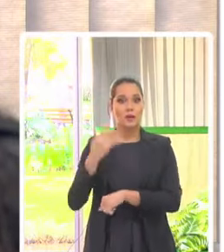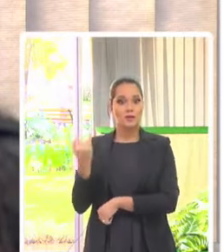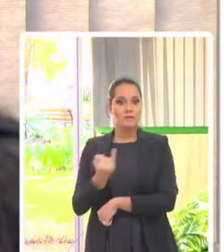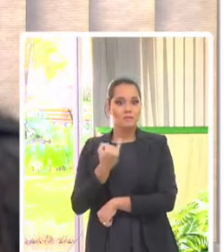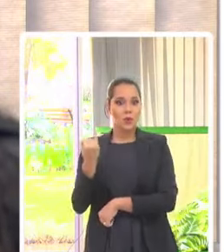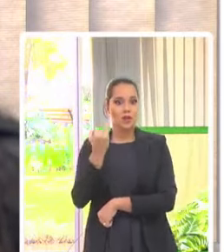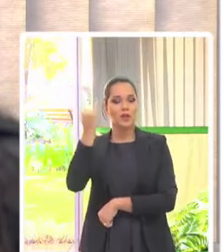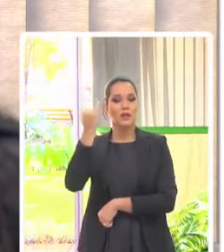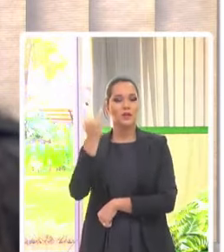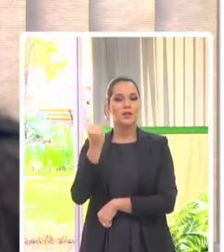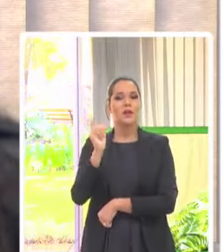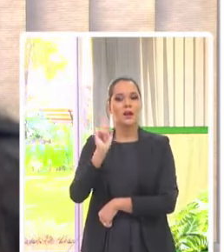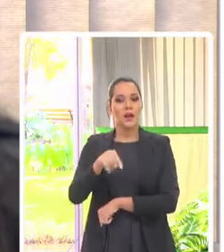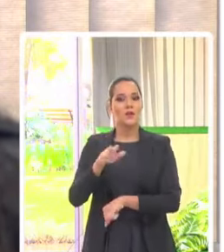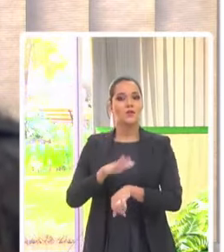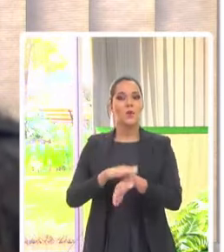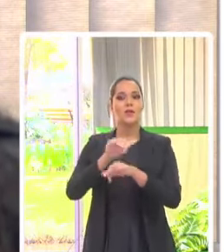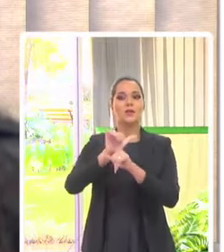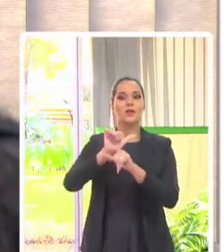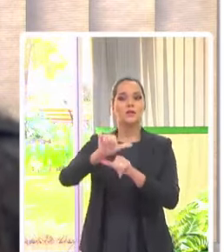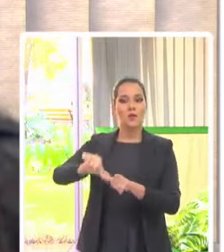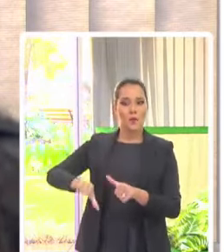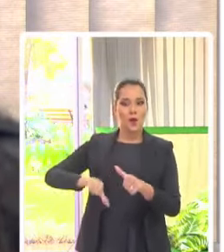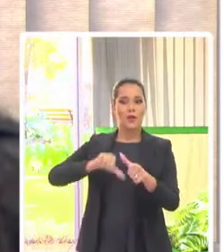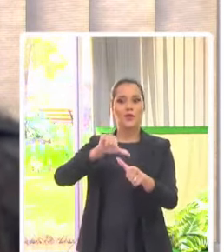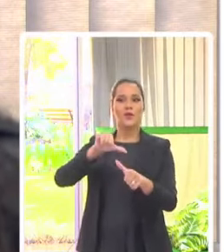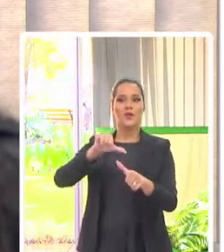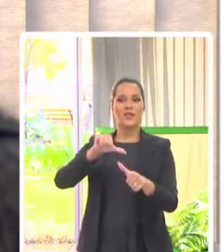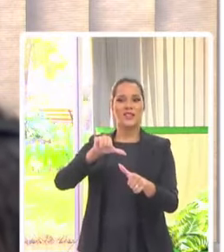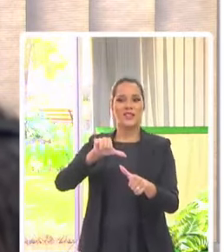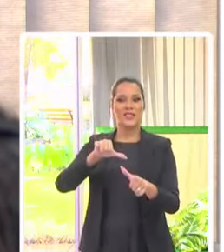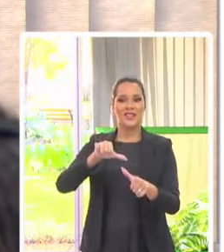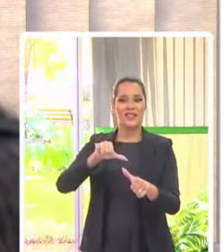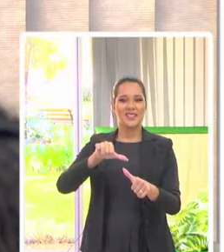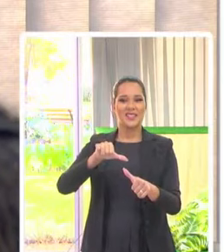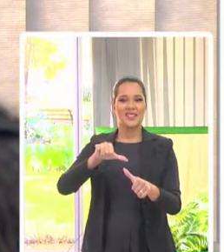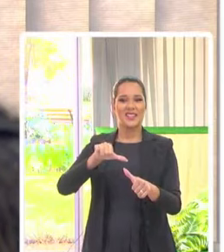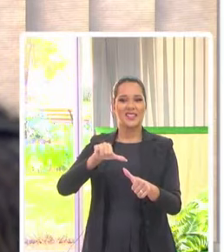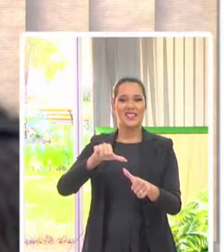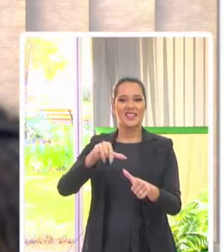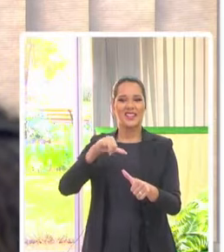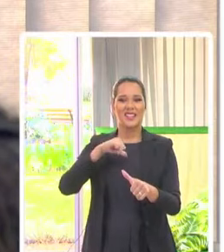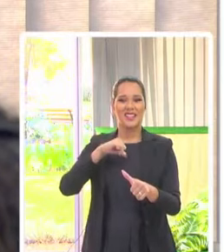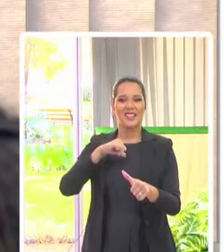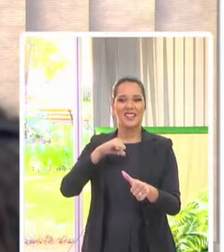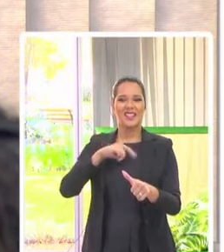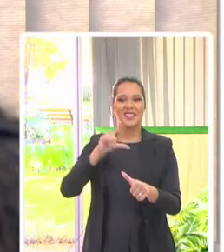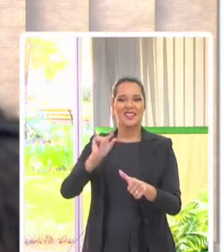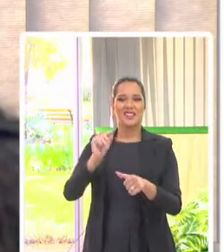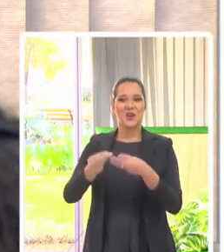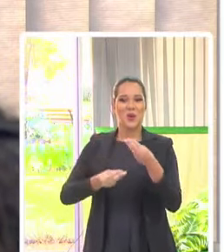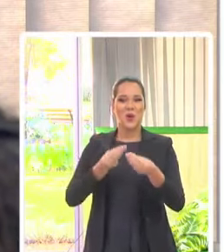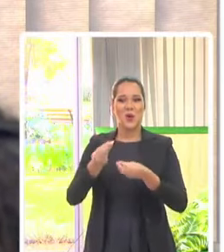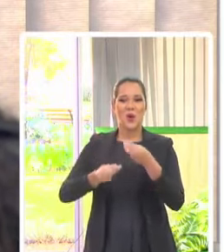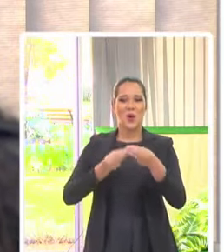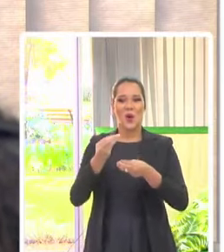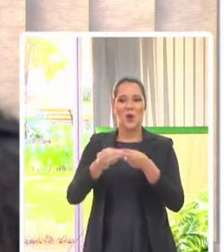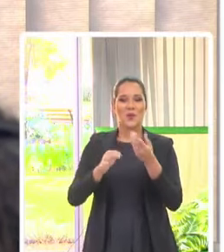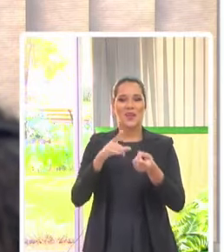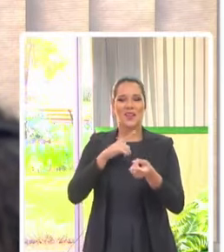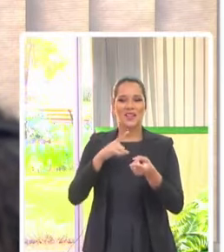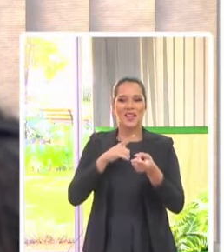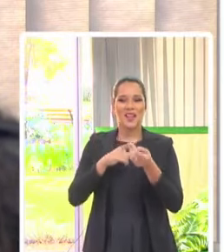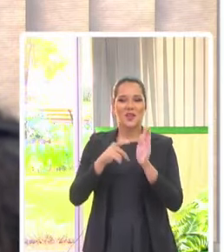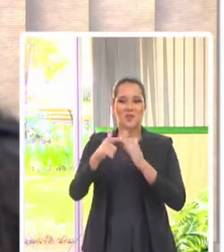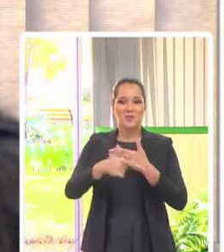most transformative is how minimalism play a role in the